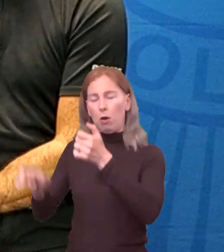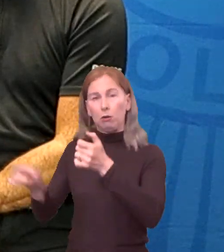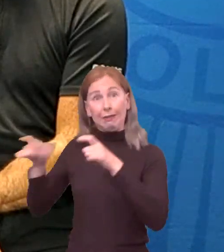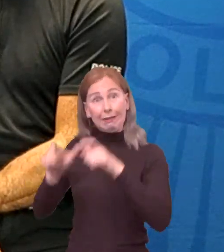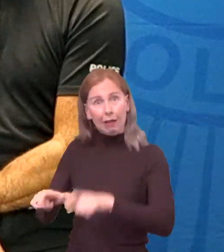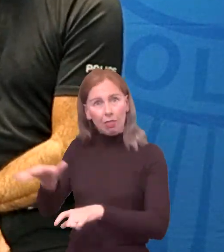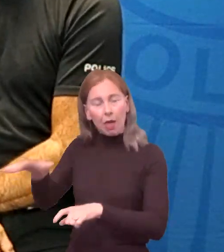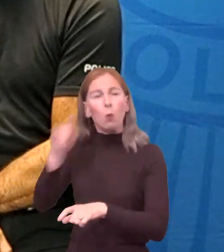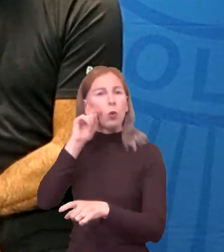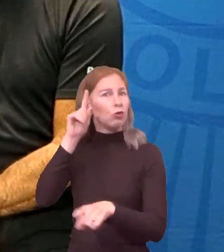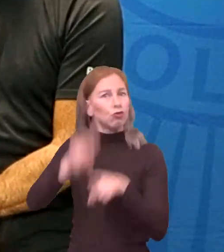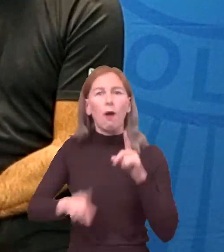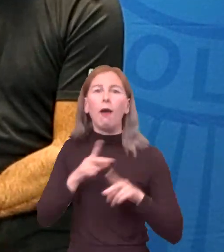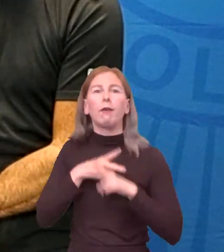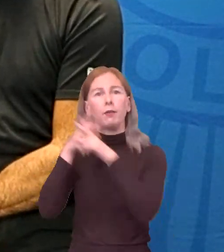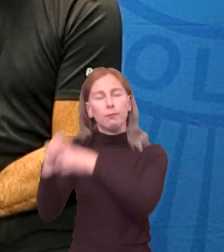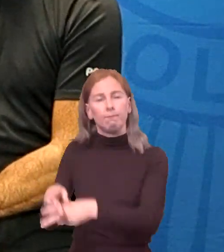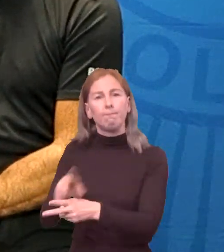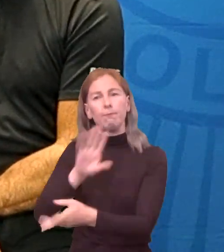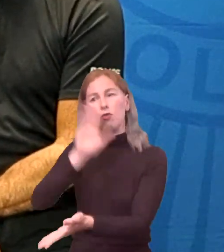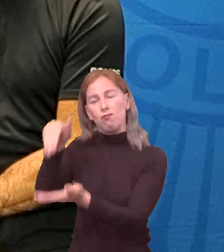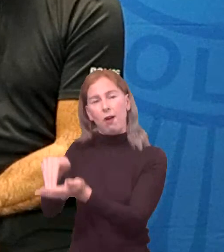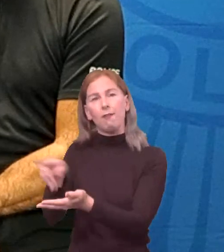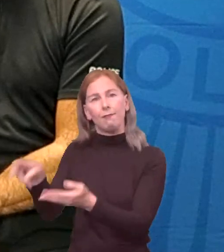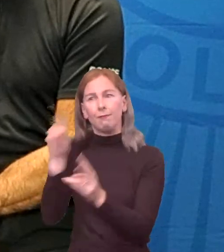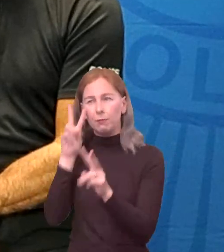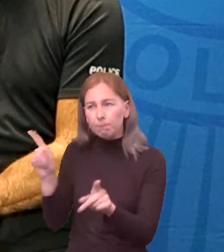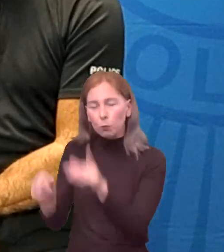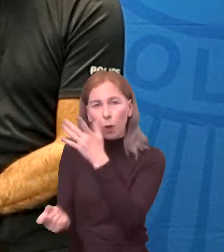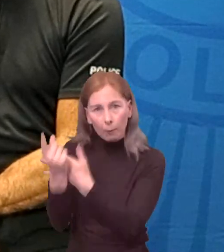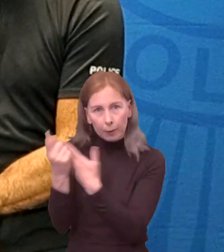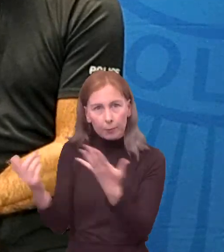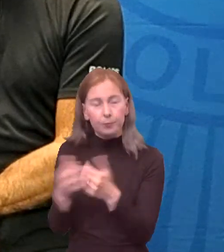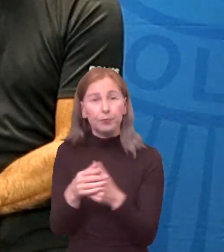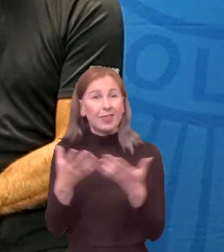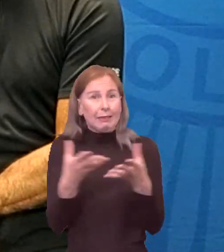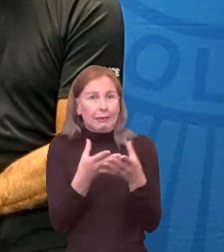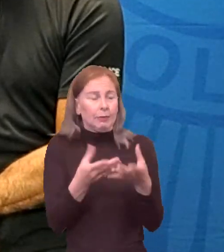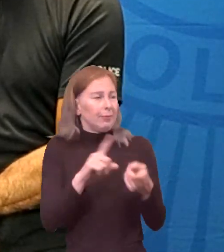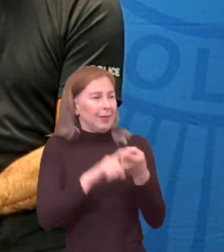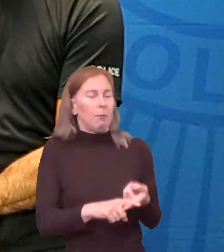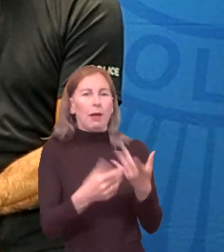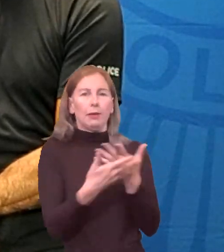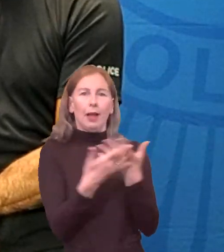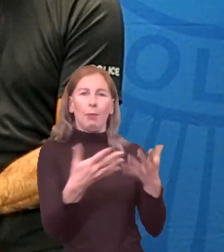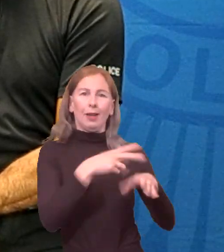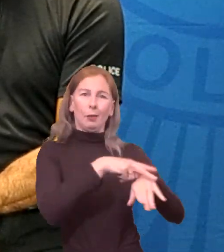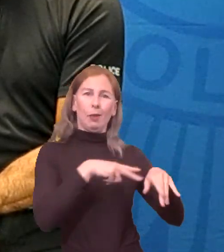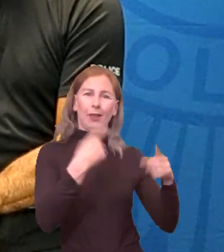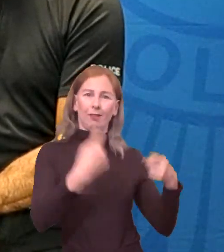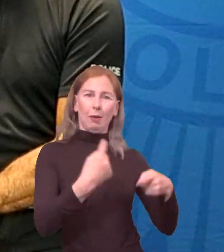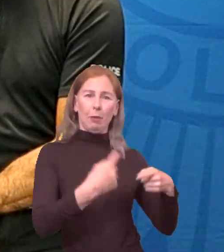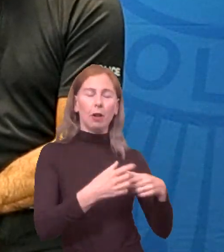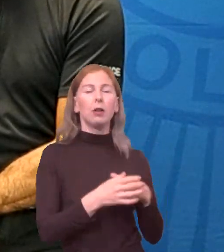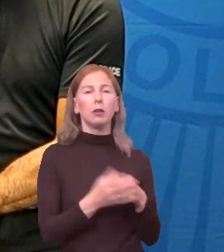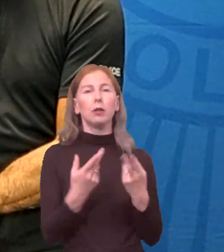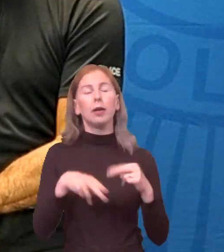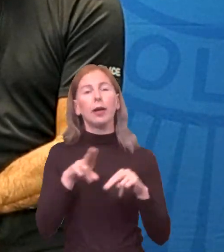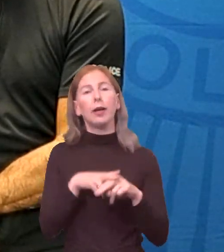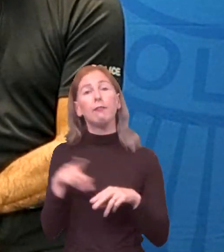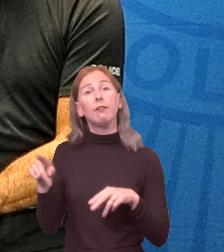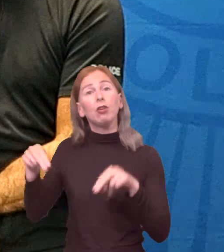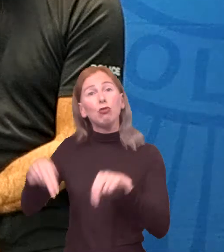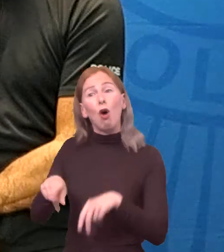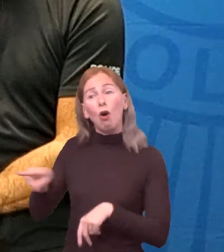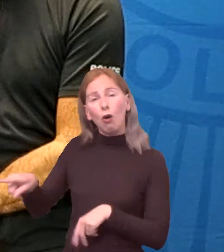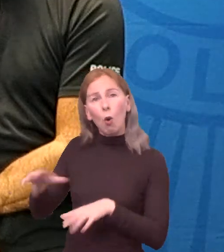attend as much as we can, depending on resources that we have. If the dog and or suspect aren't on